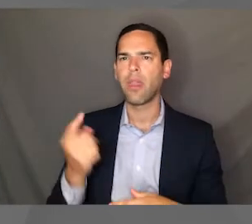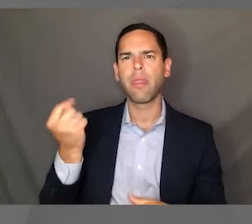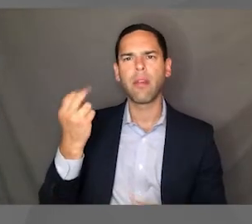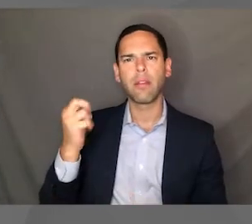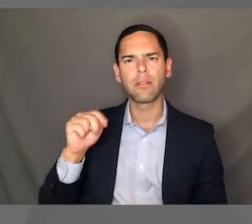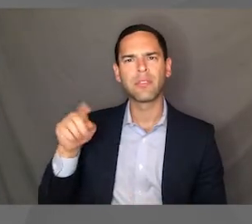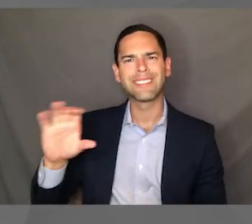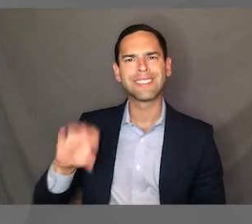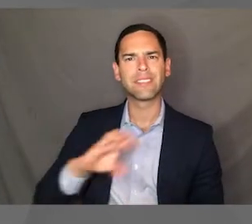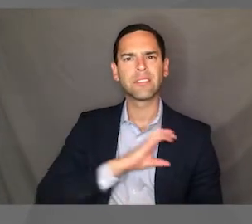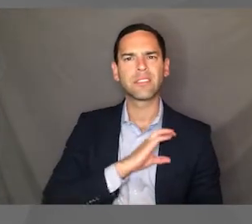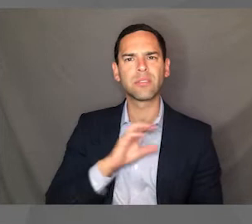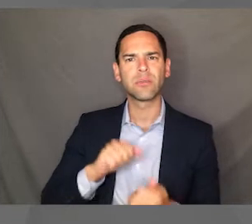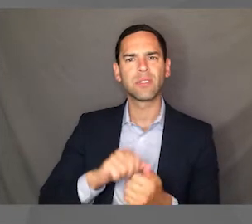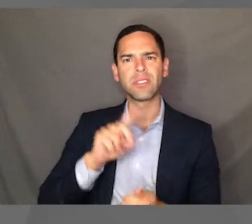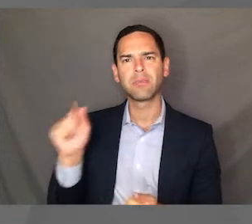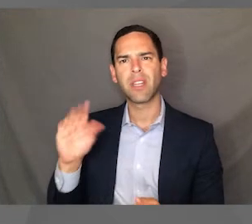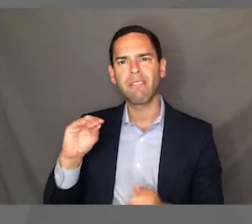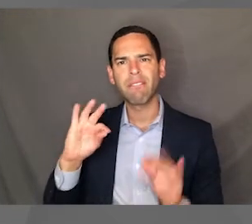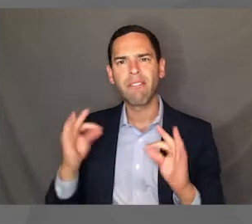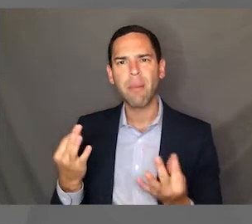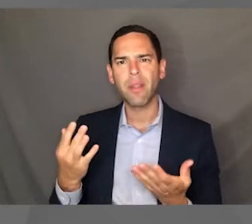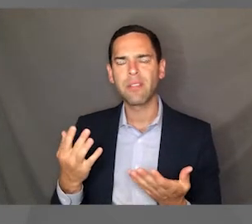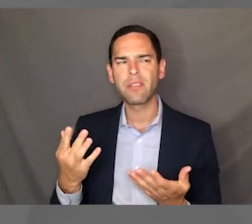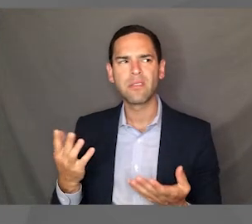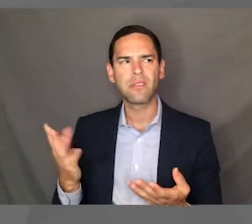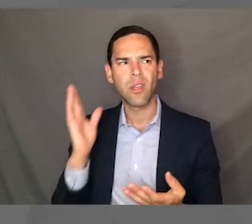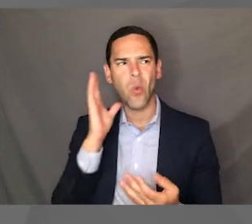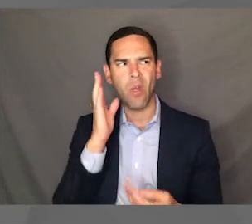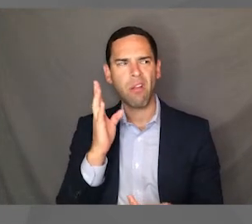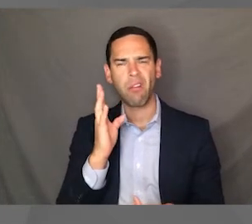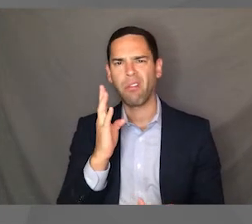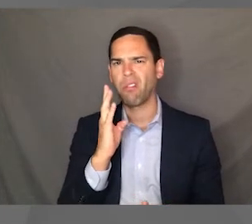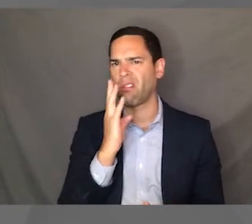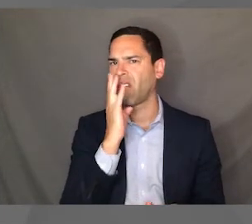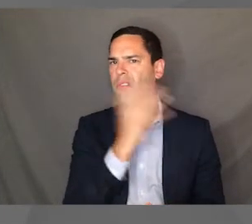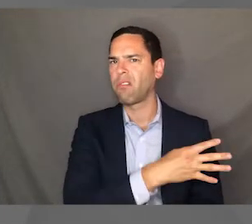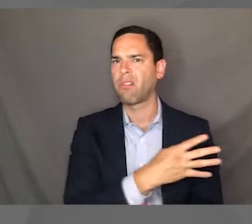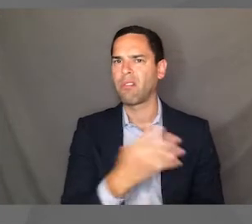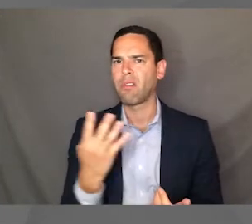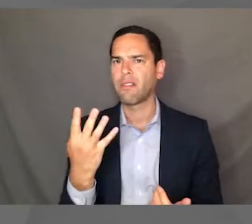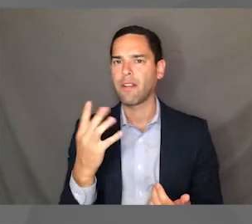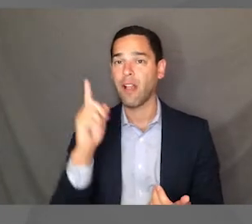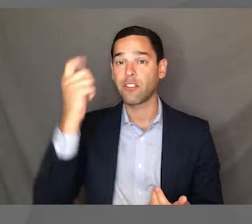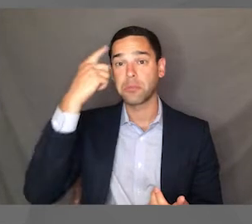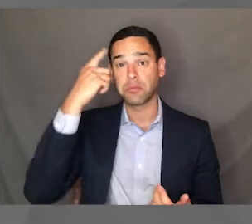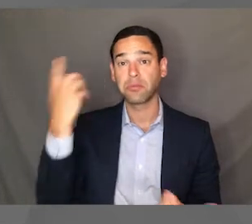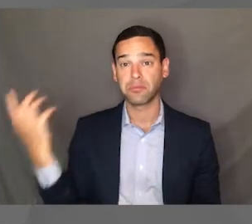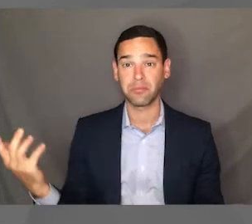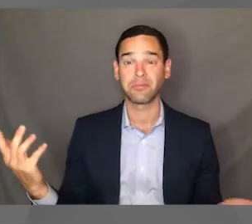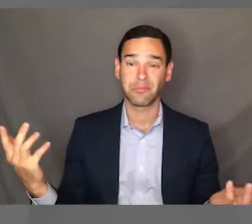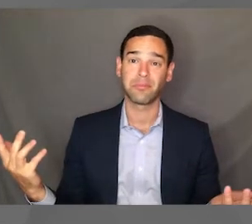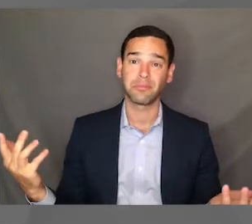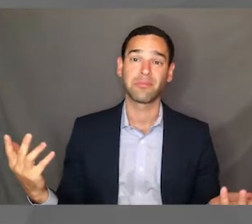with disabilities and the families into the government circle, that chances are